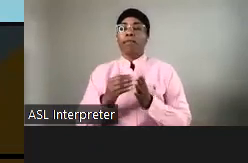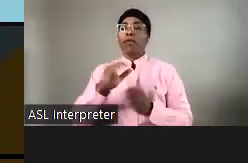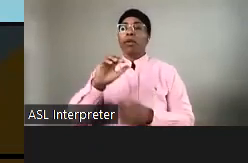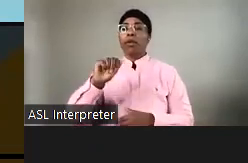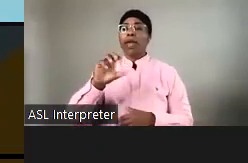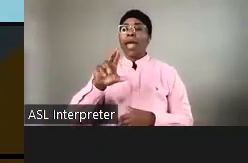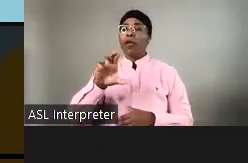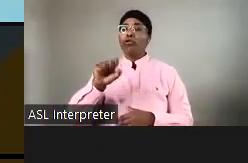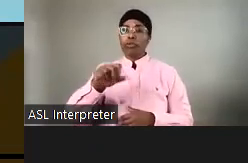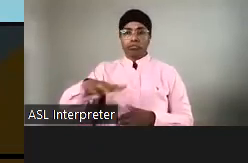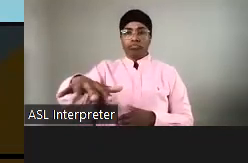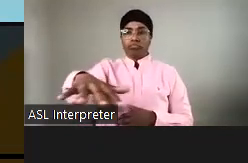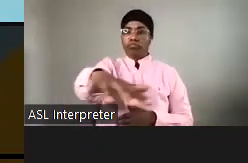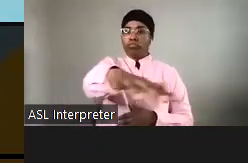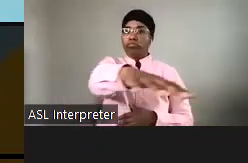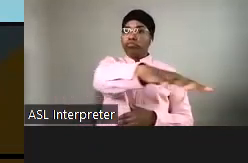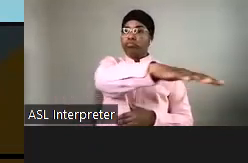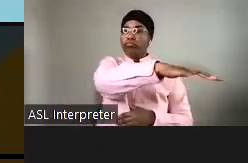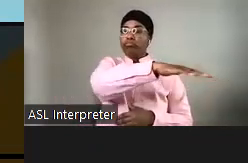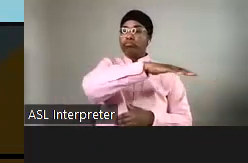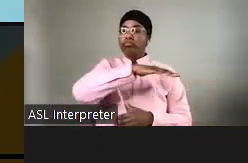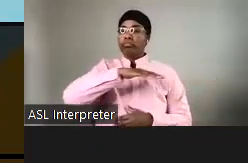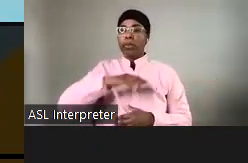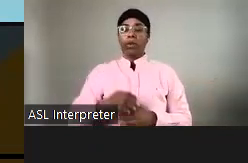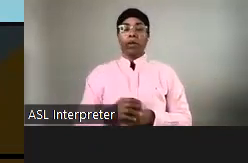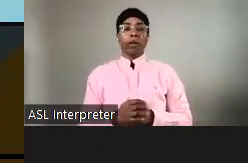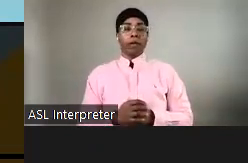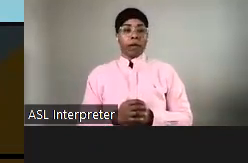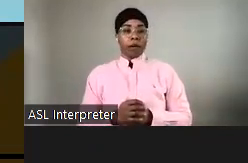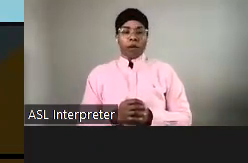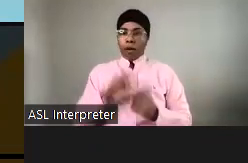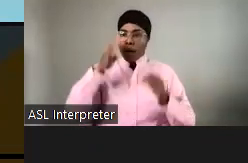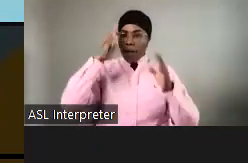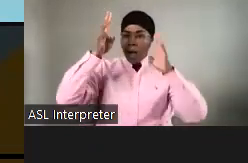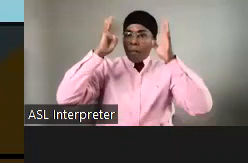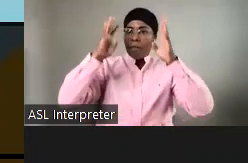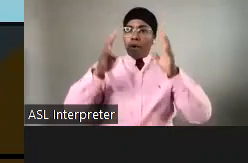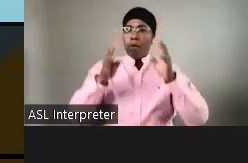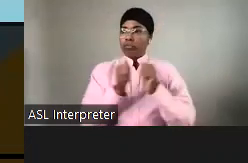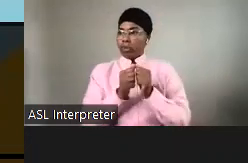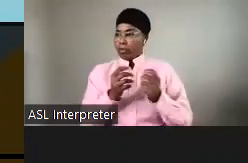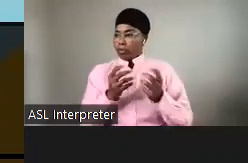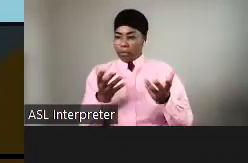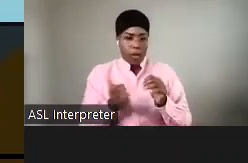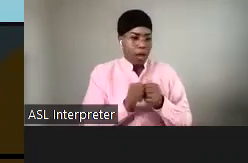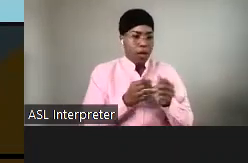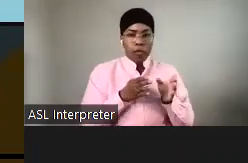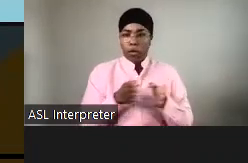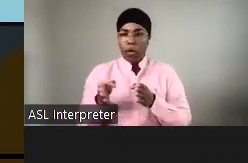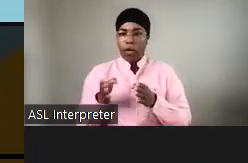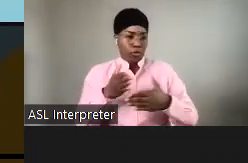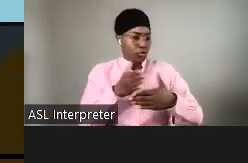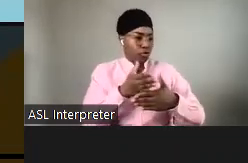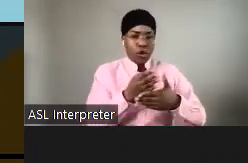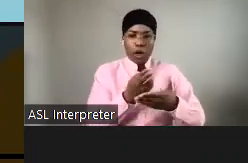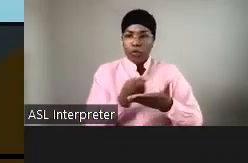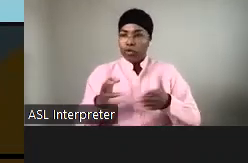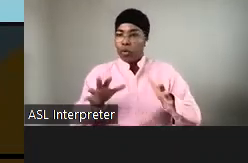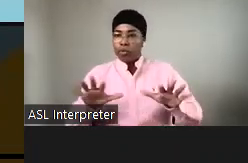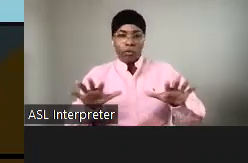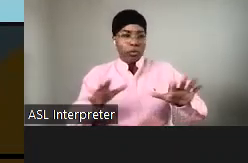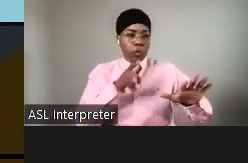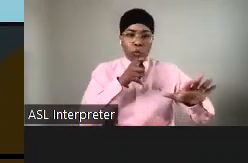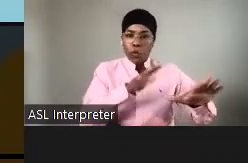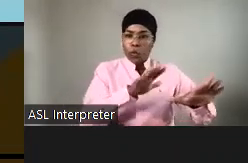really coming up with ways to collaboratively manage those shared resources across those, you know,